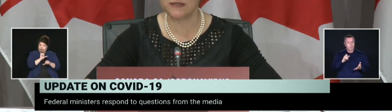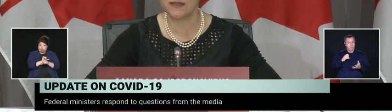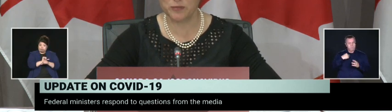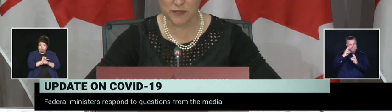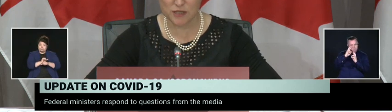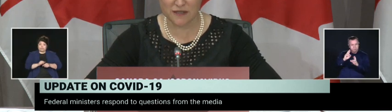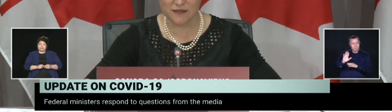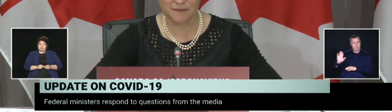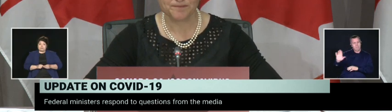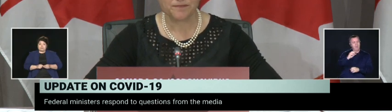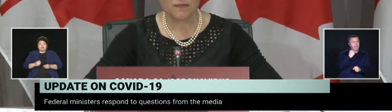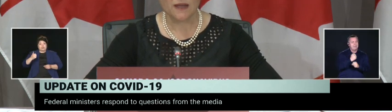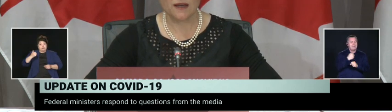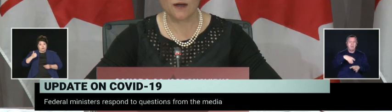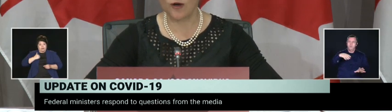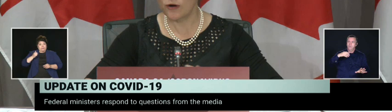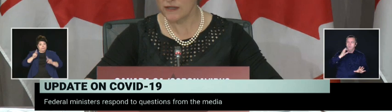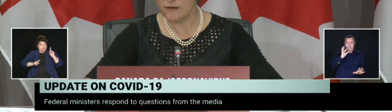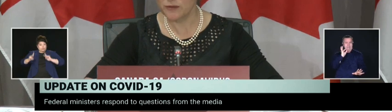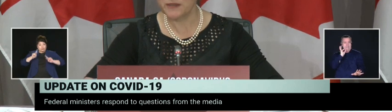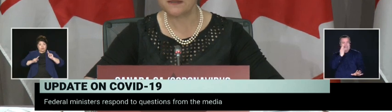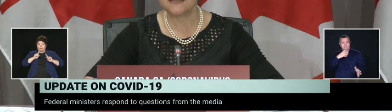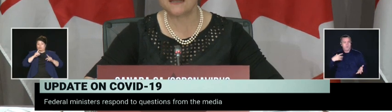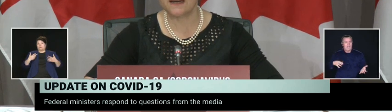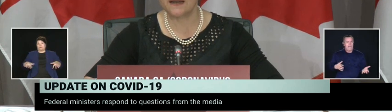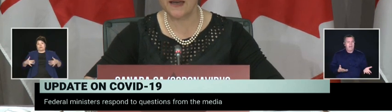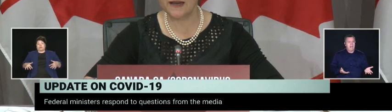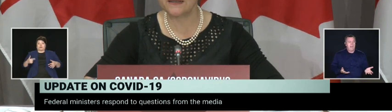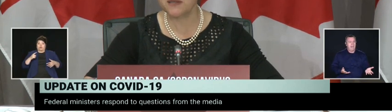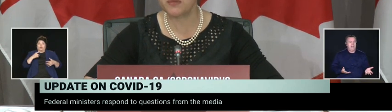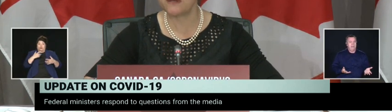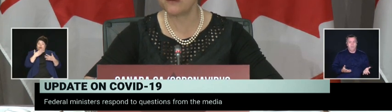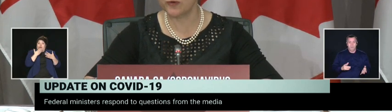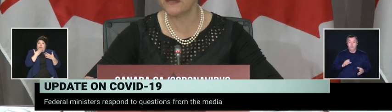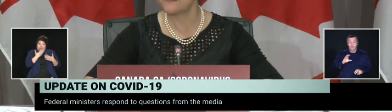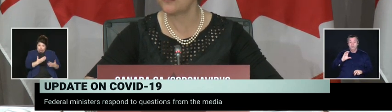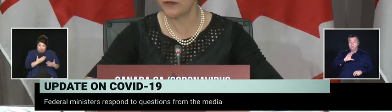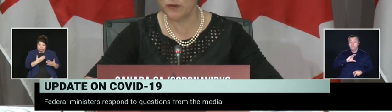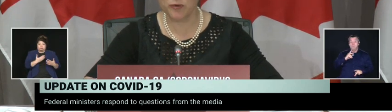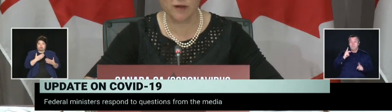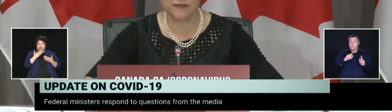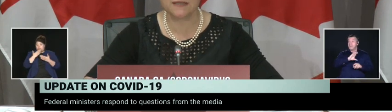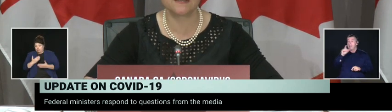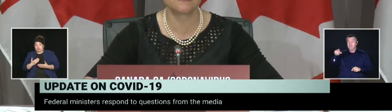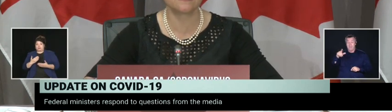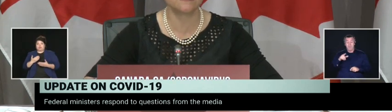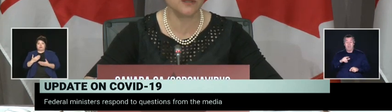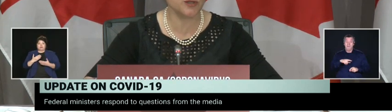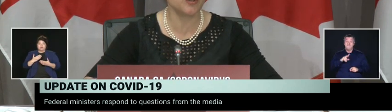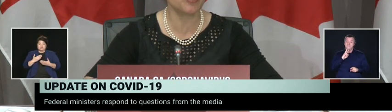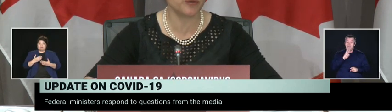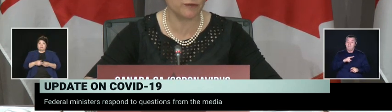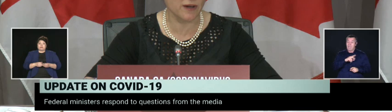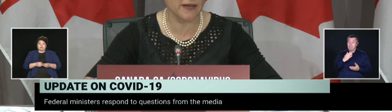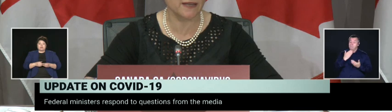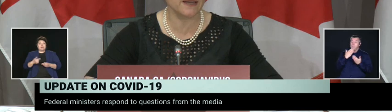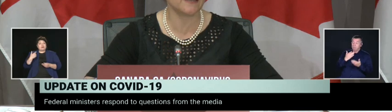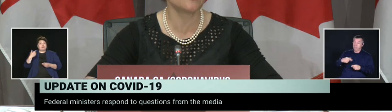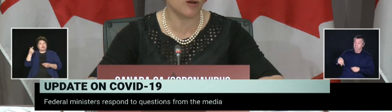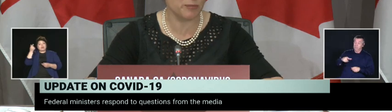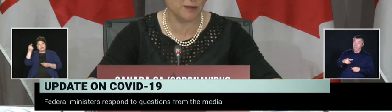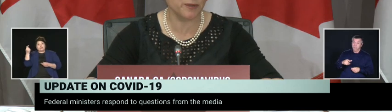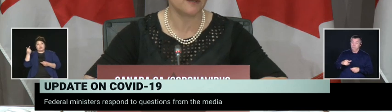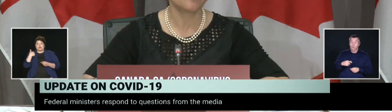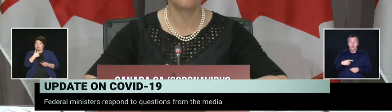really, really appreciate it. Our government has been working with the provinces to provide